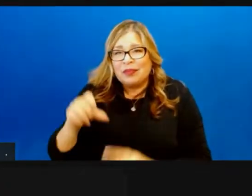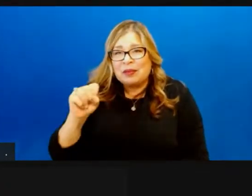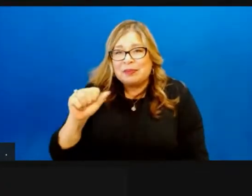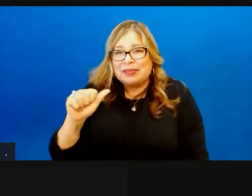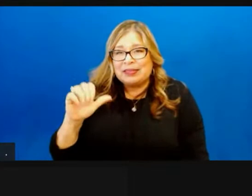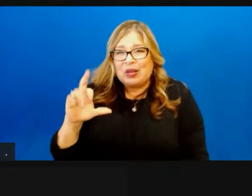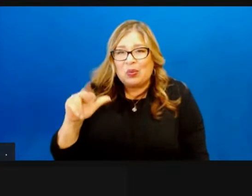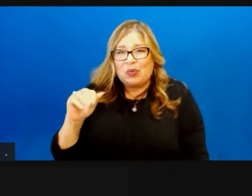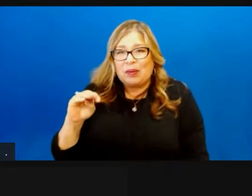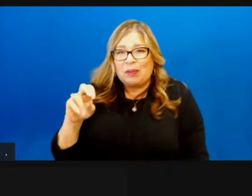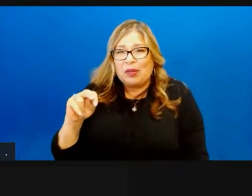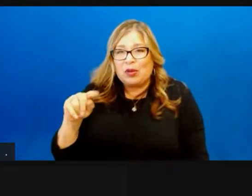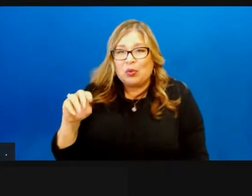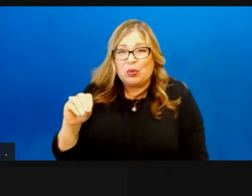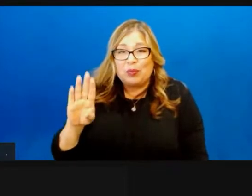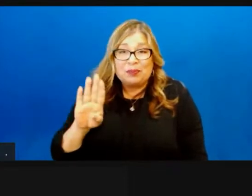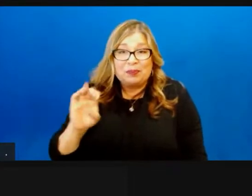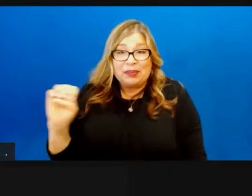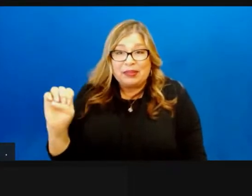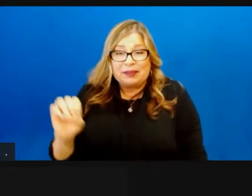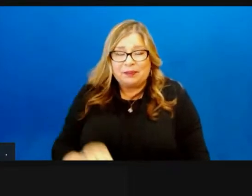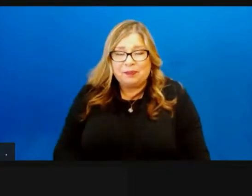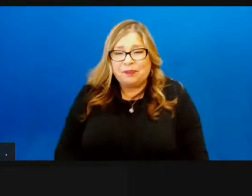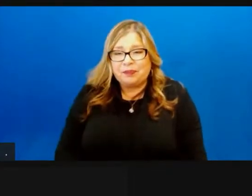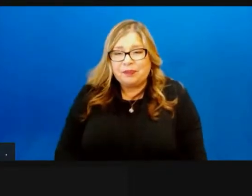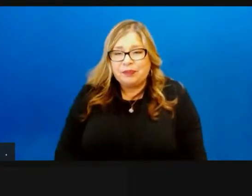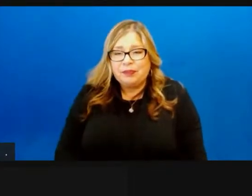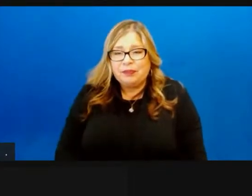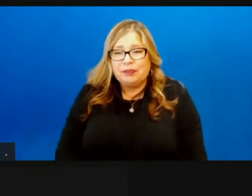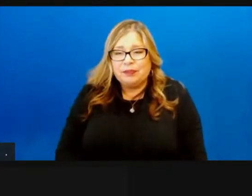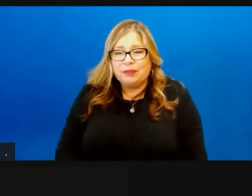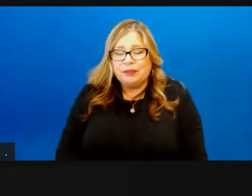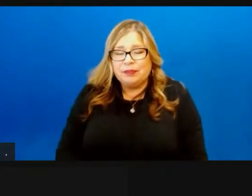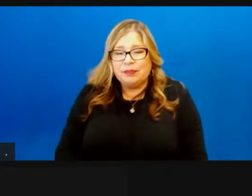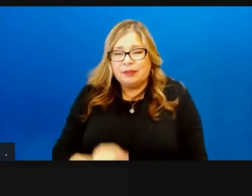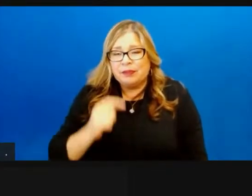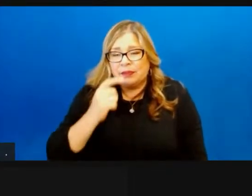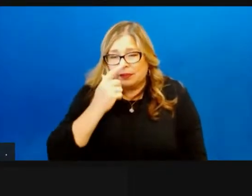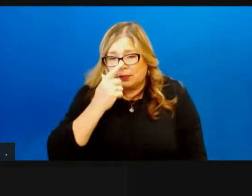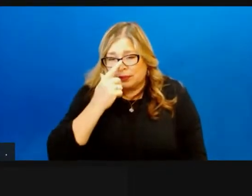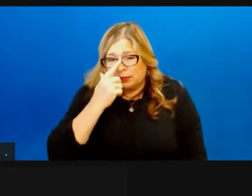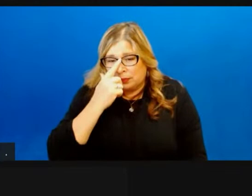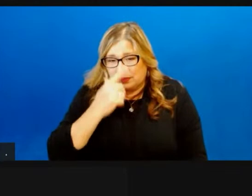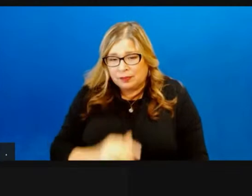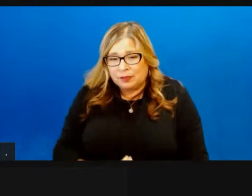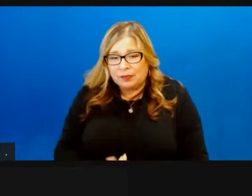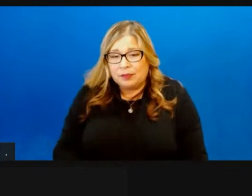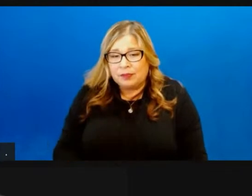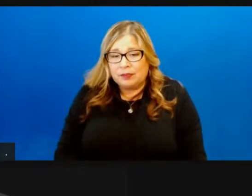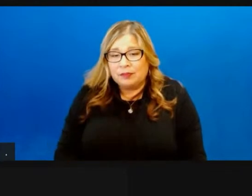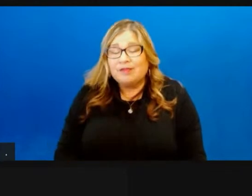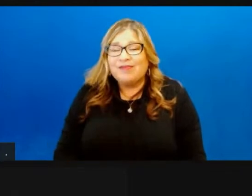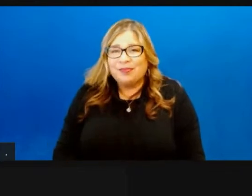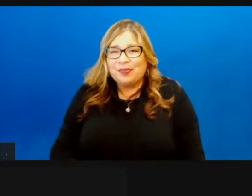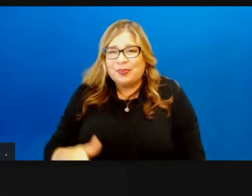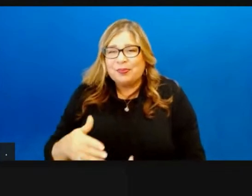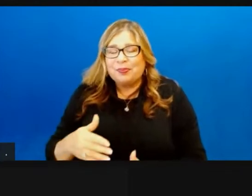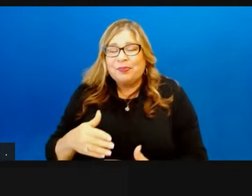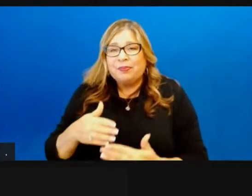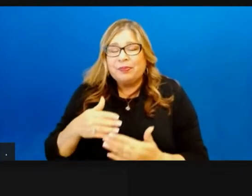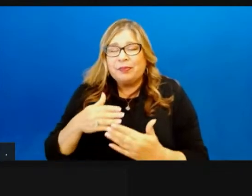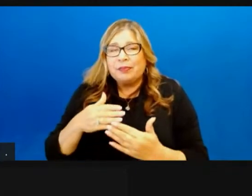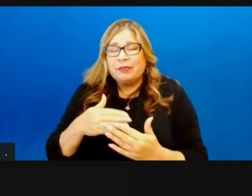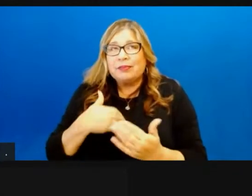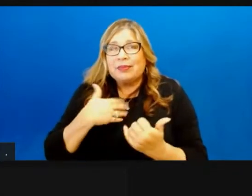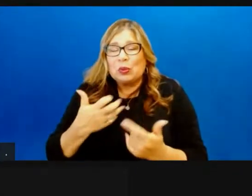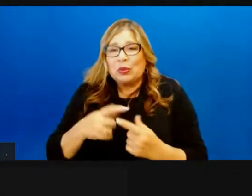Hi, Dr. Galley. Thanks so much for taking our questions and chatting with us today. I want to talk a little bit about moving into the